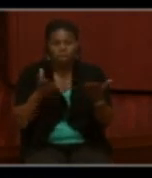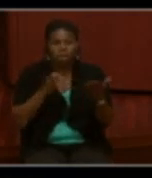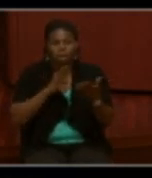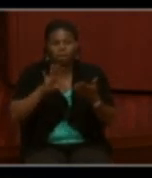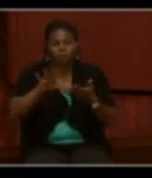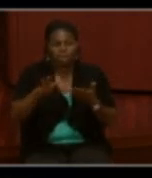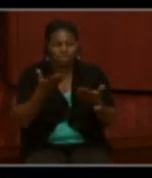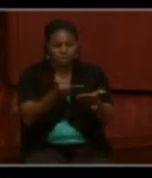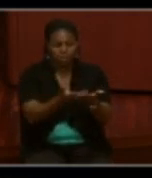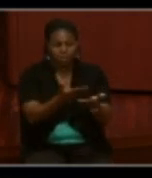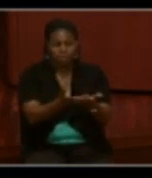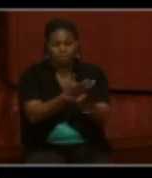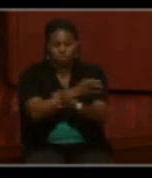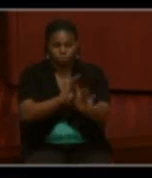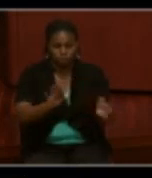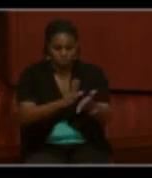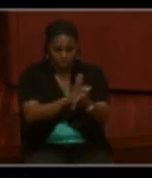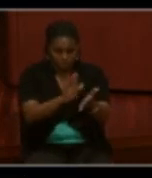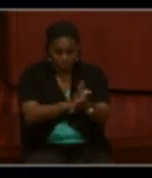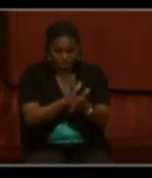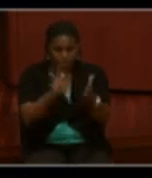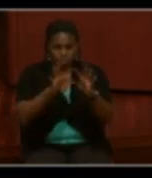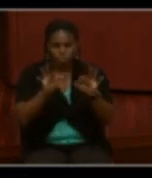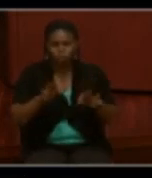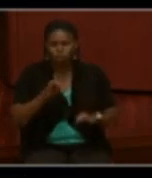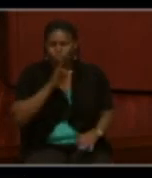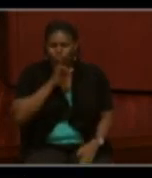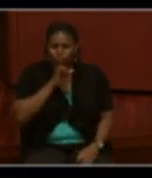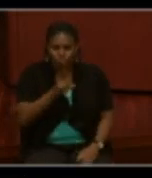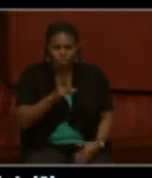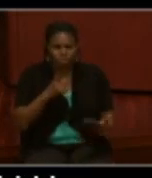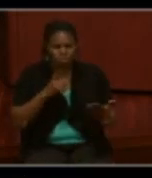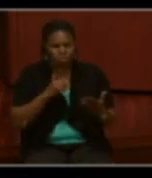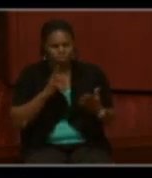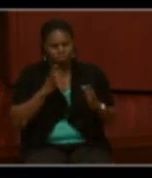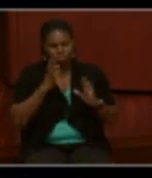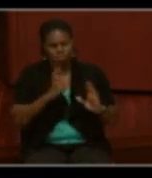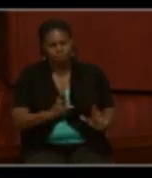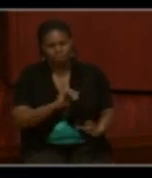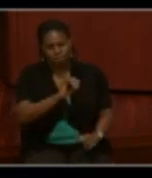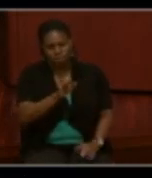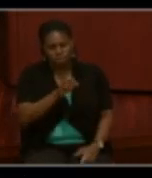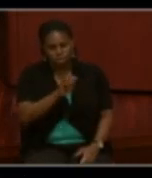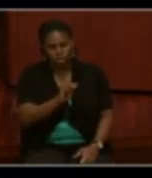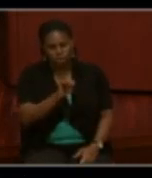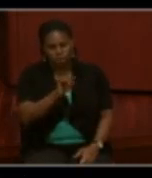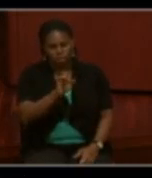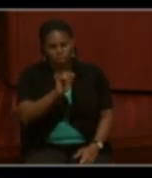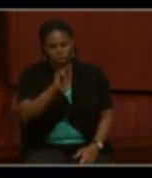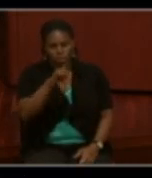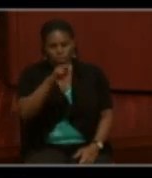of his freedom in paper form? Very respectfully, John Marbury.